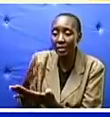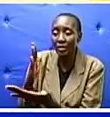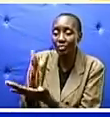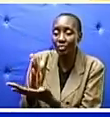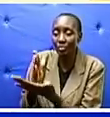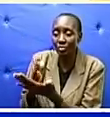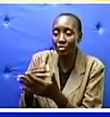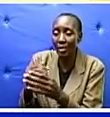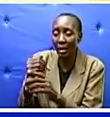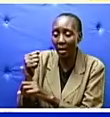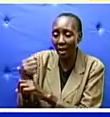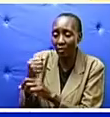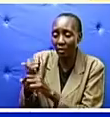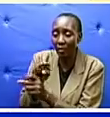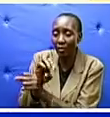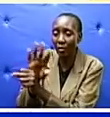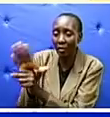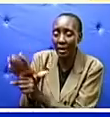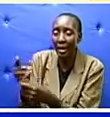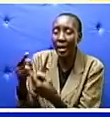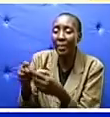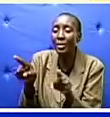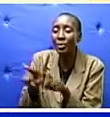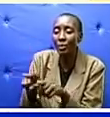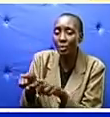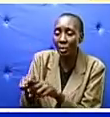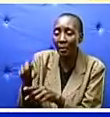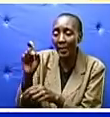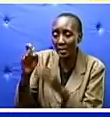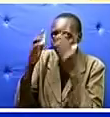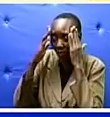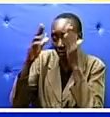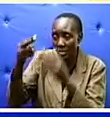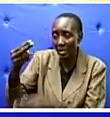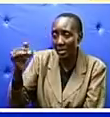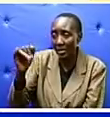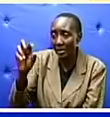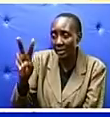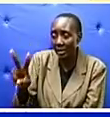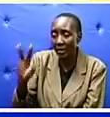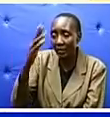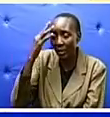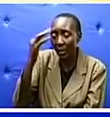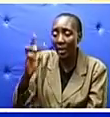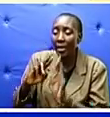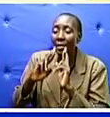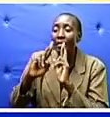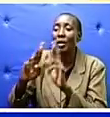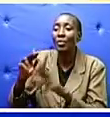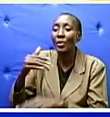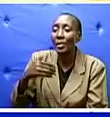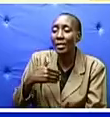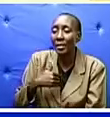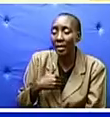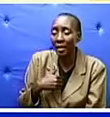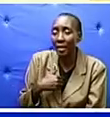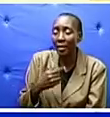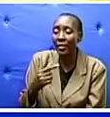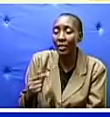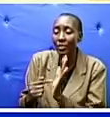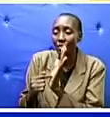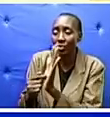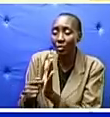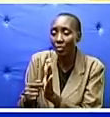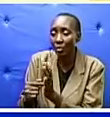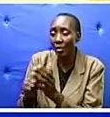COVID-19, let us not forget HIV. Because if you look at the statistic which came out, it was identified that